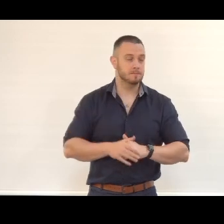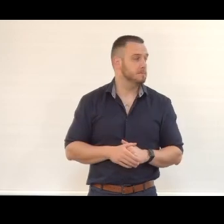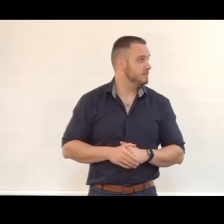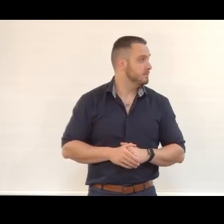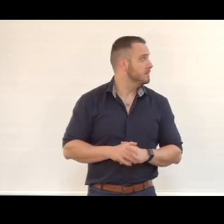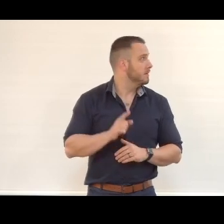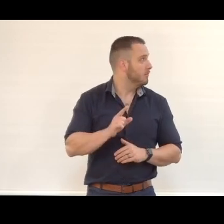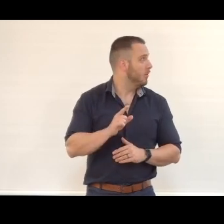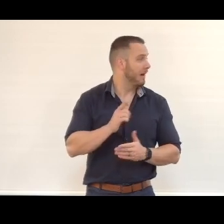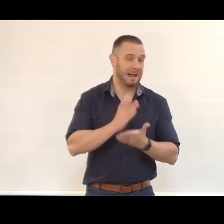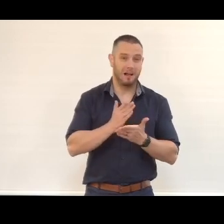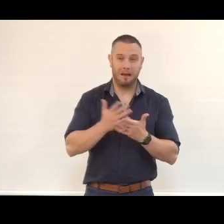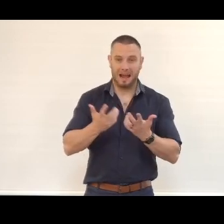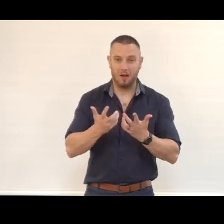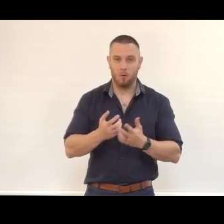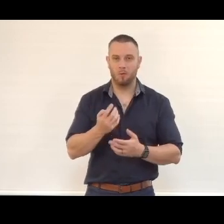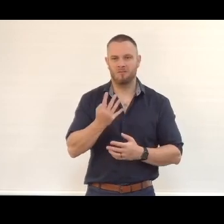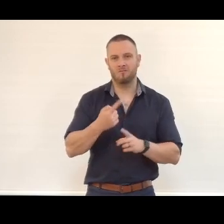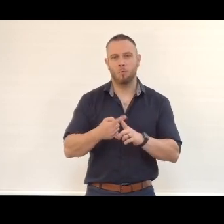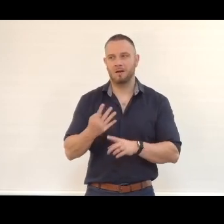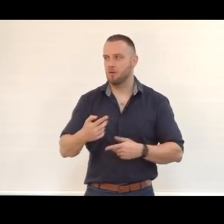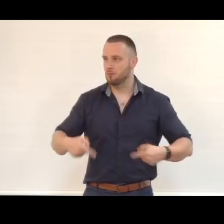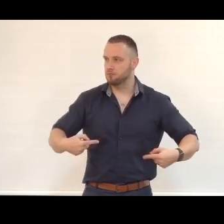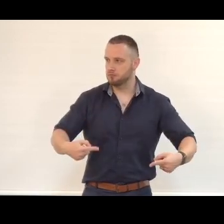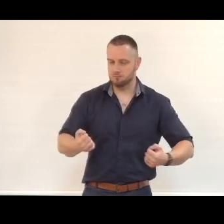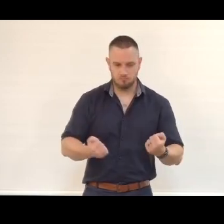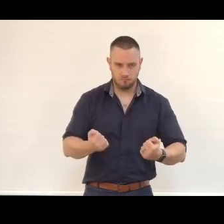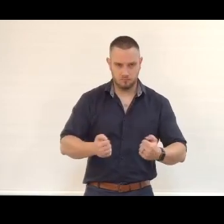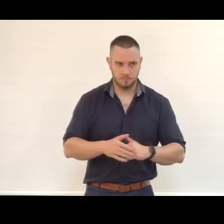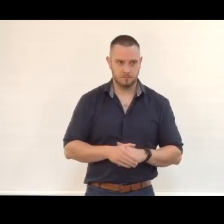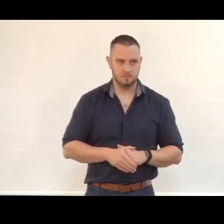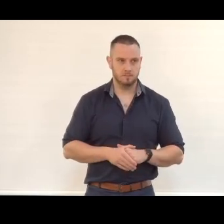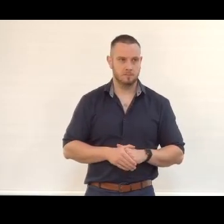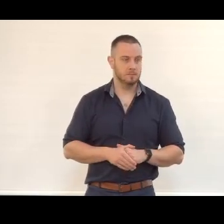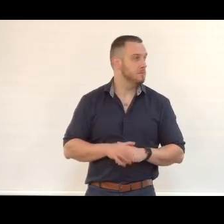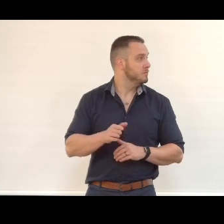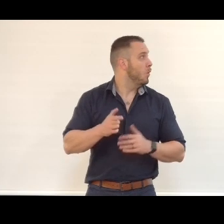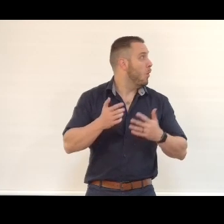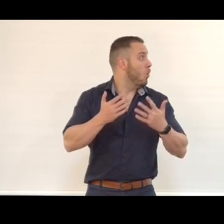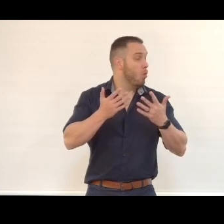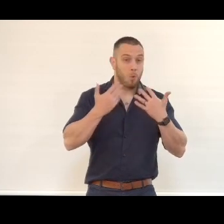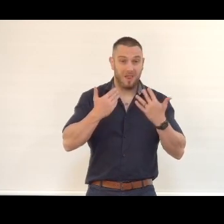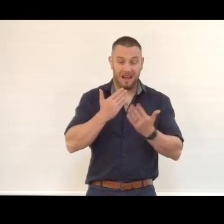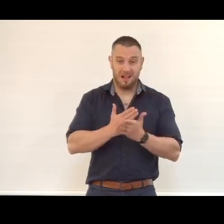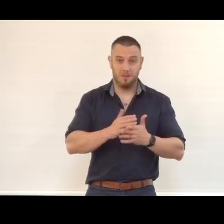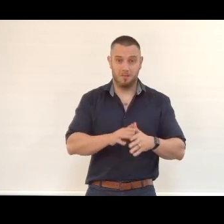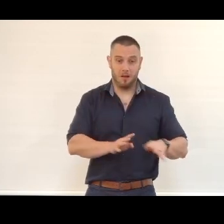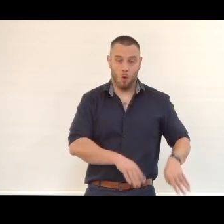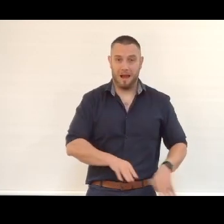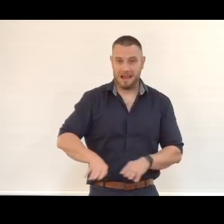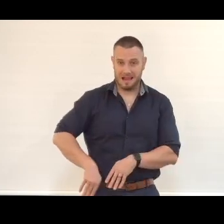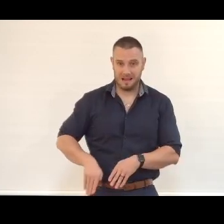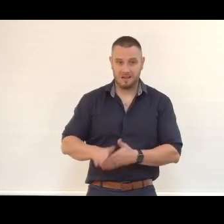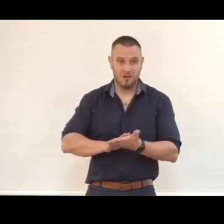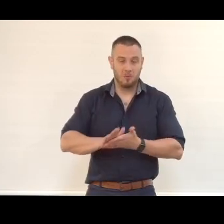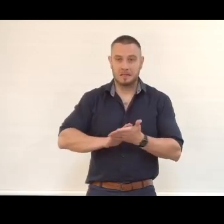but it's reachable by 4-wheel drive. So it's a very remote location. Weather-wise, of course, it's Hawaii, so all year